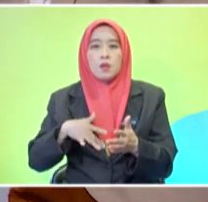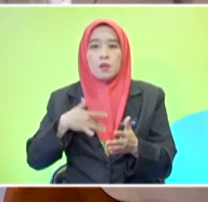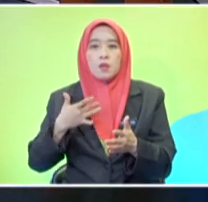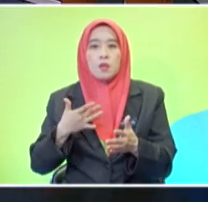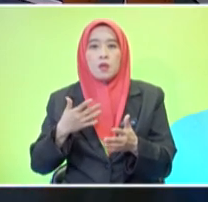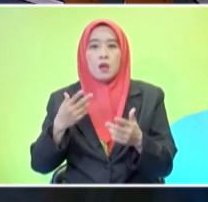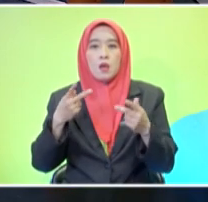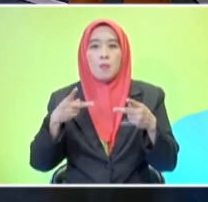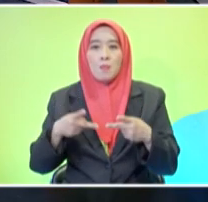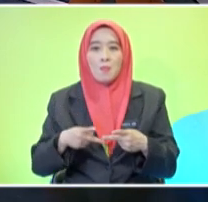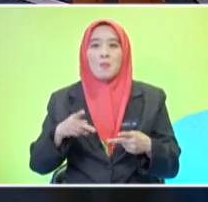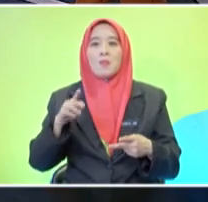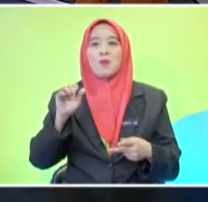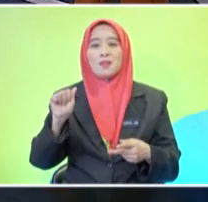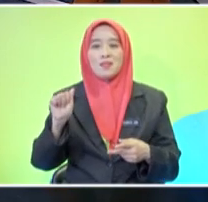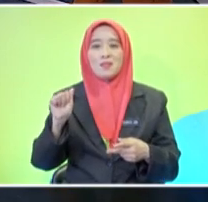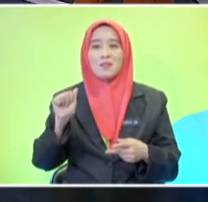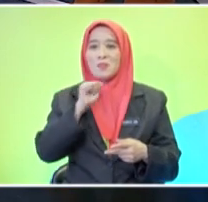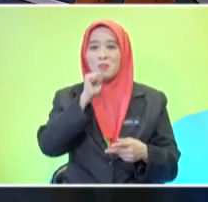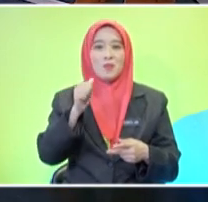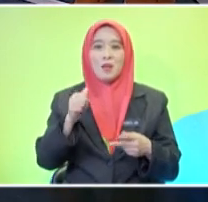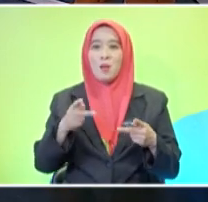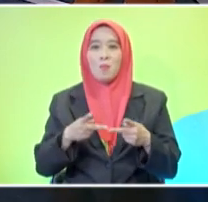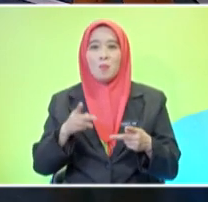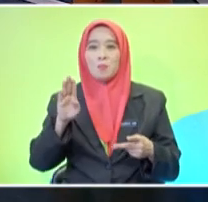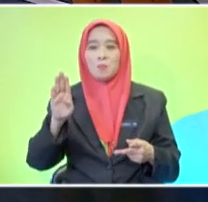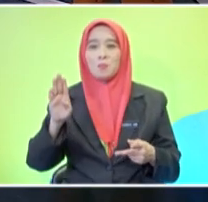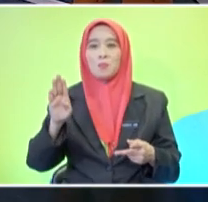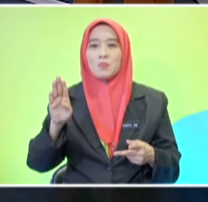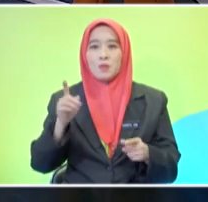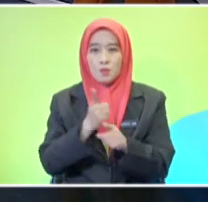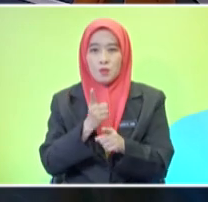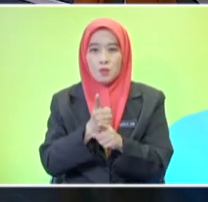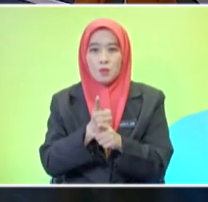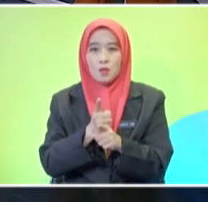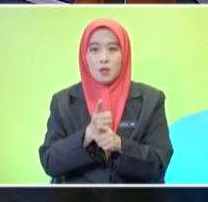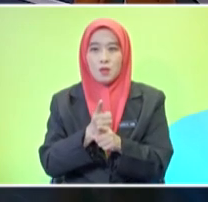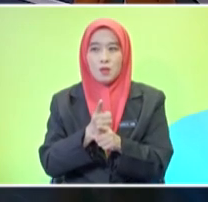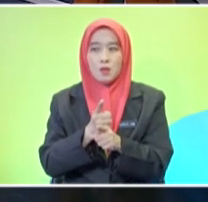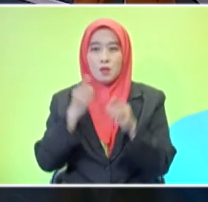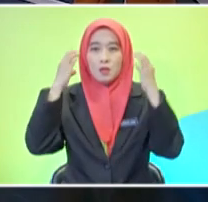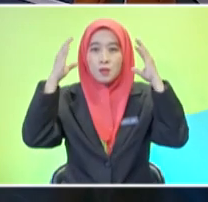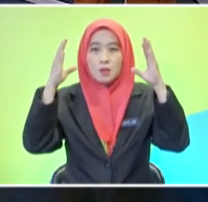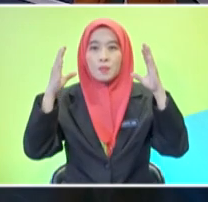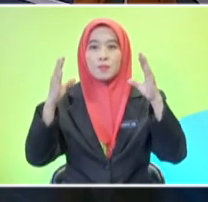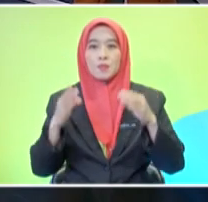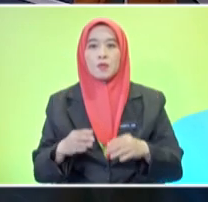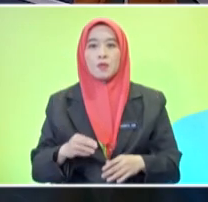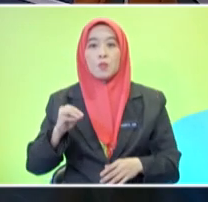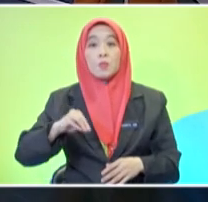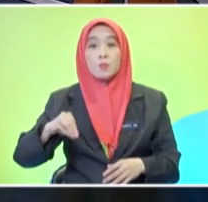you are correct. Yes. All right. So, is that right? Yes, you are correct. Okay. So,